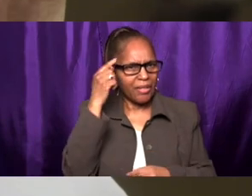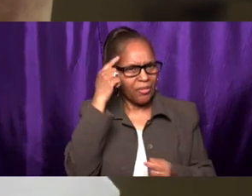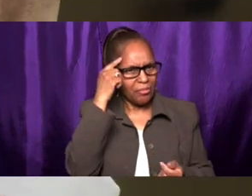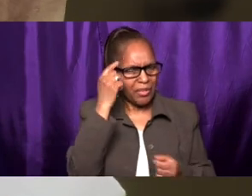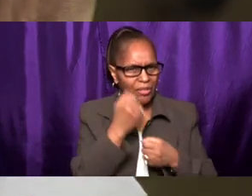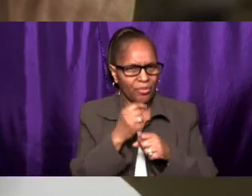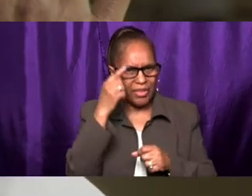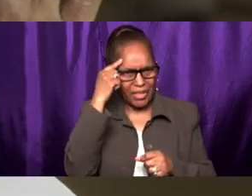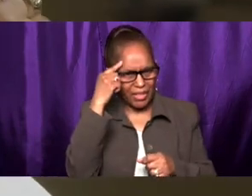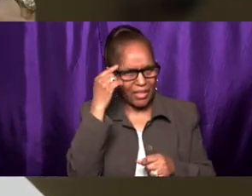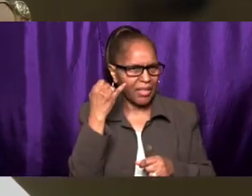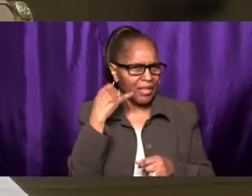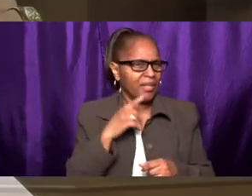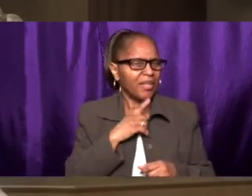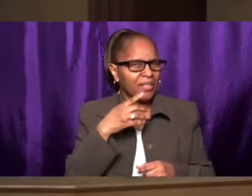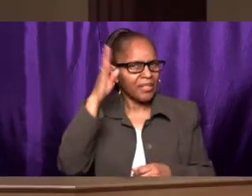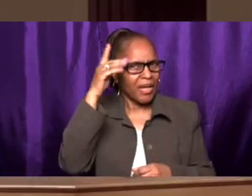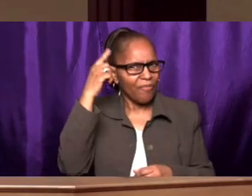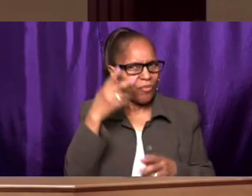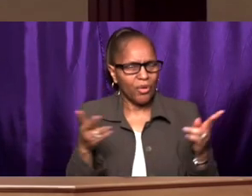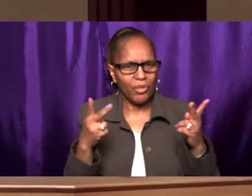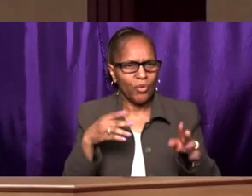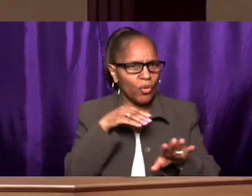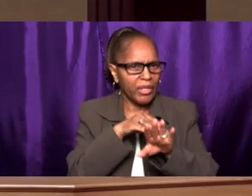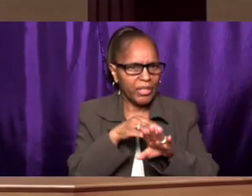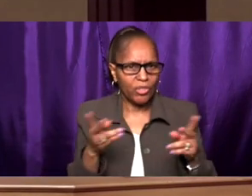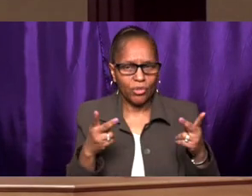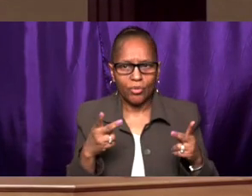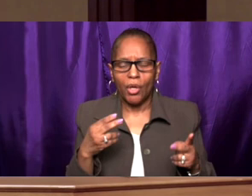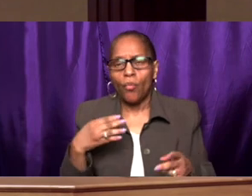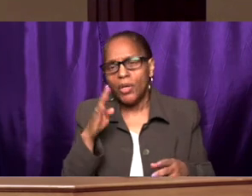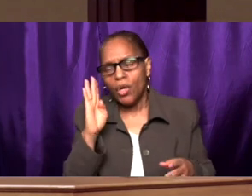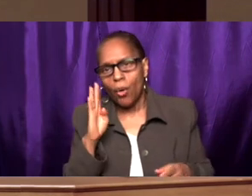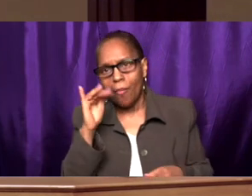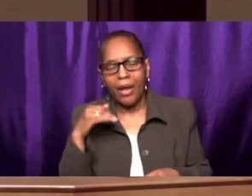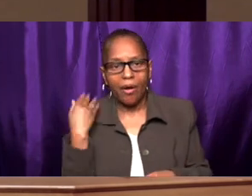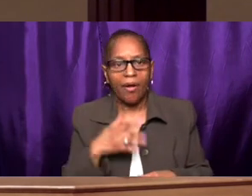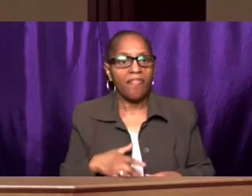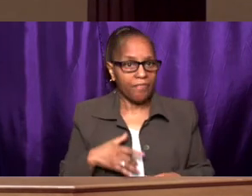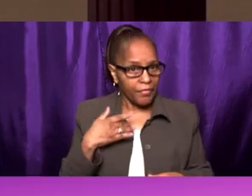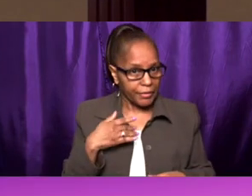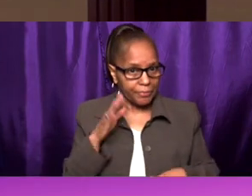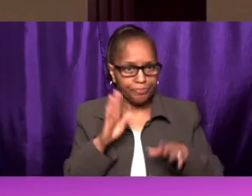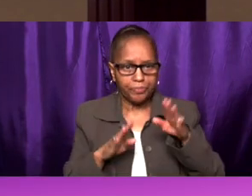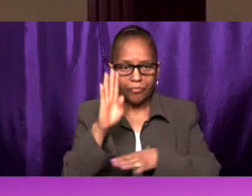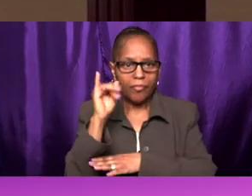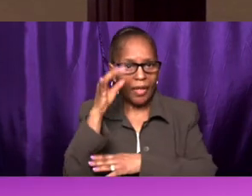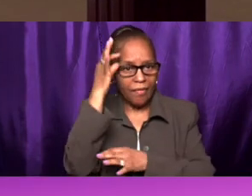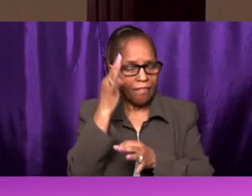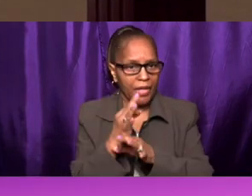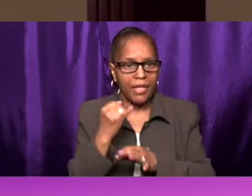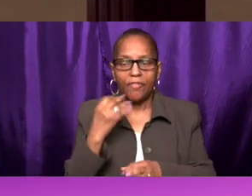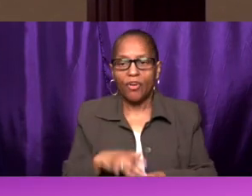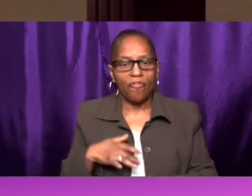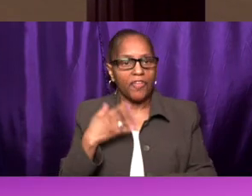or against you in the valley. Because we go by our feelings instead of walking by faith. If it don't feel good, we don't